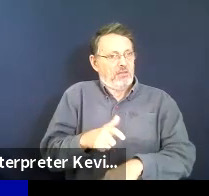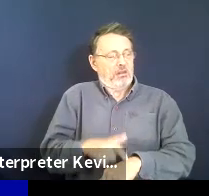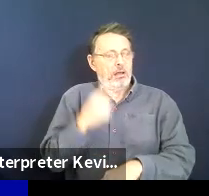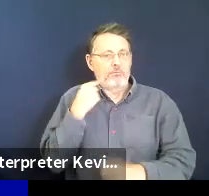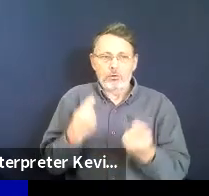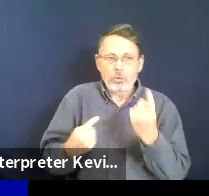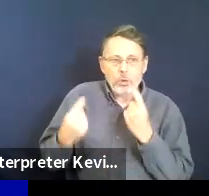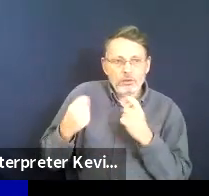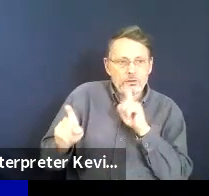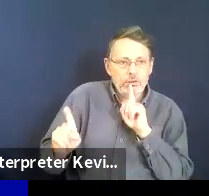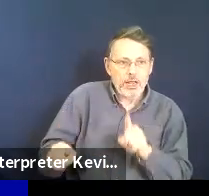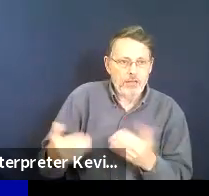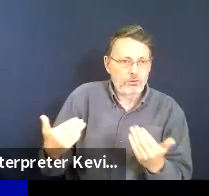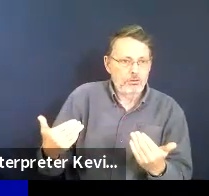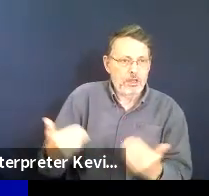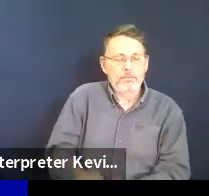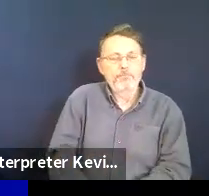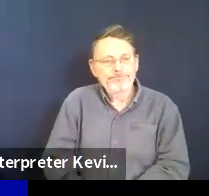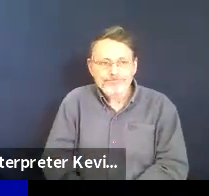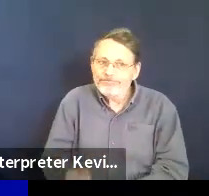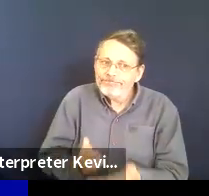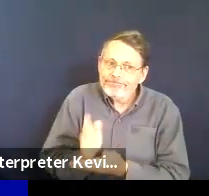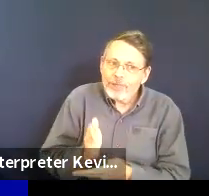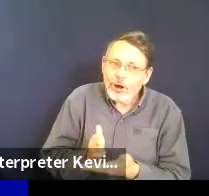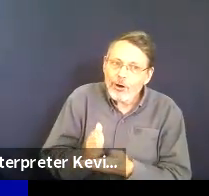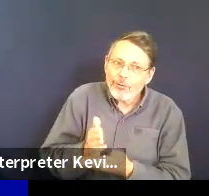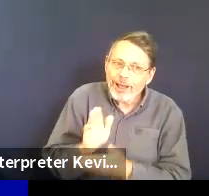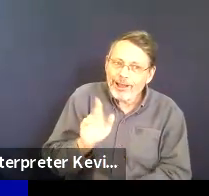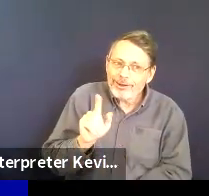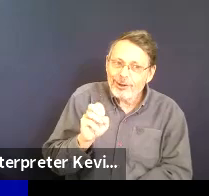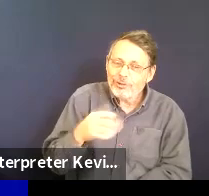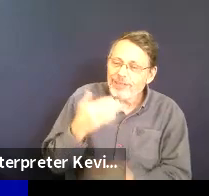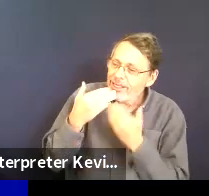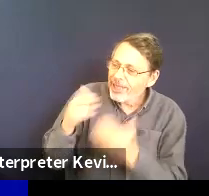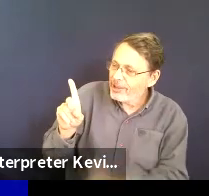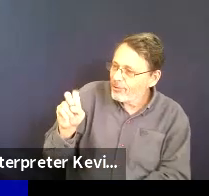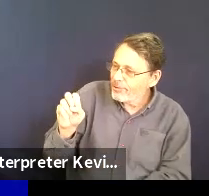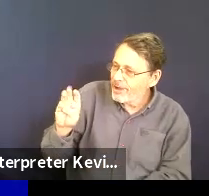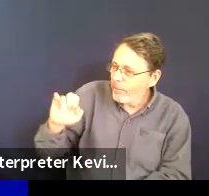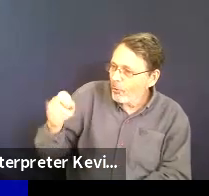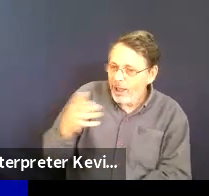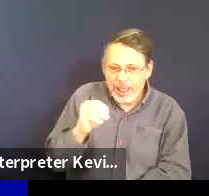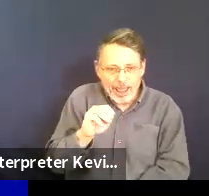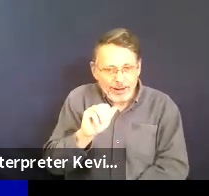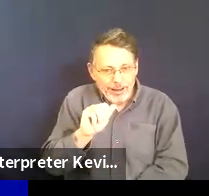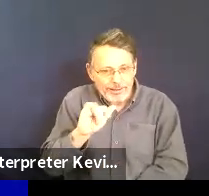period. All right, thank you, Deborah and Alicia. That was really great.